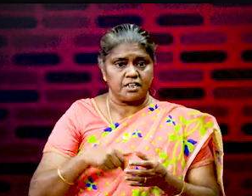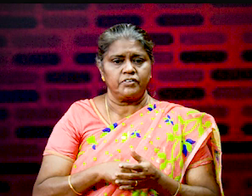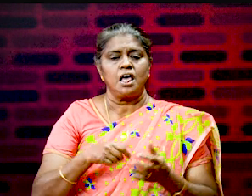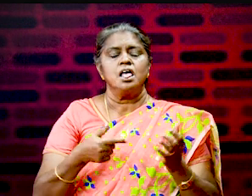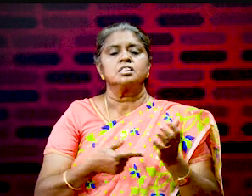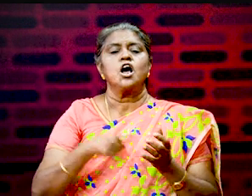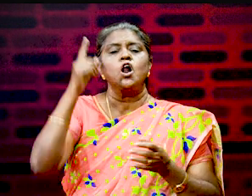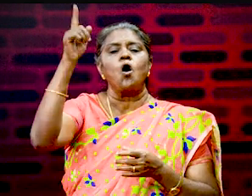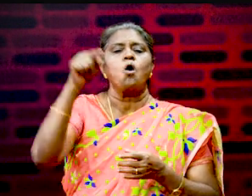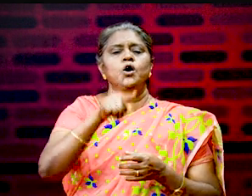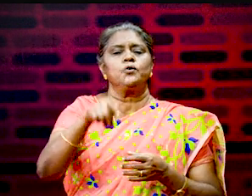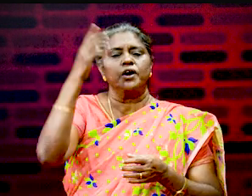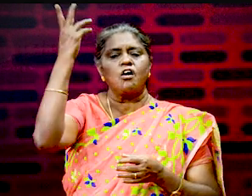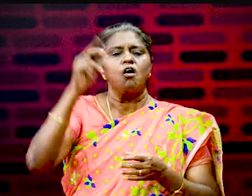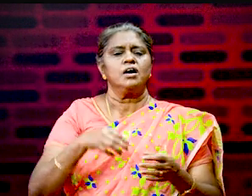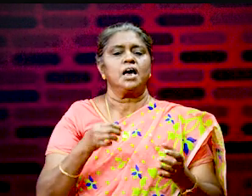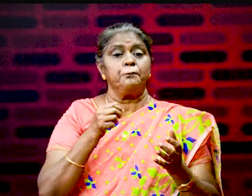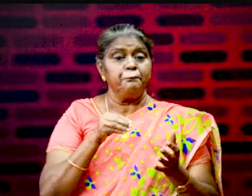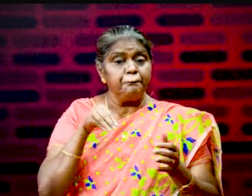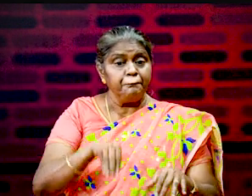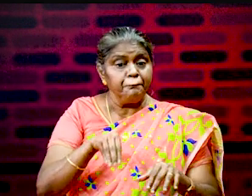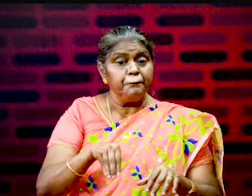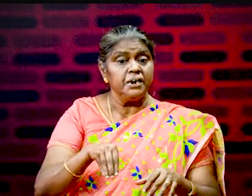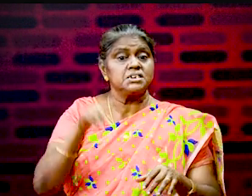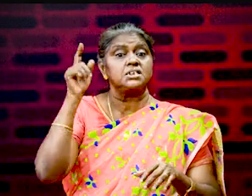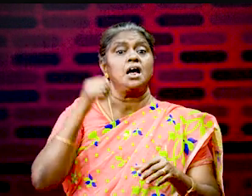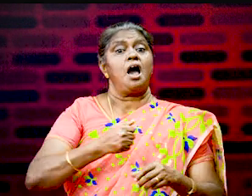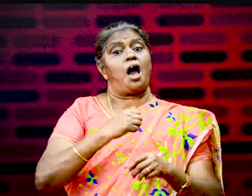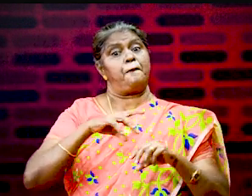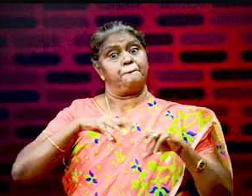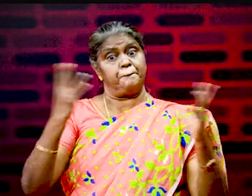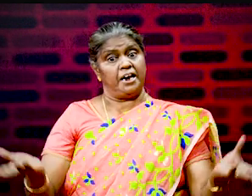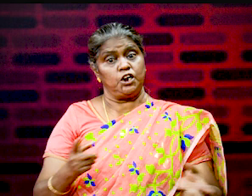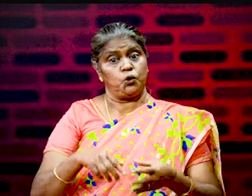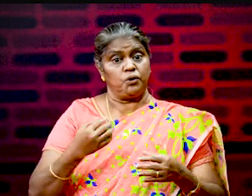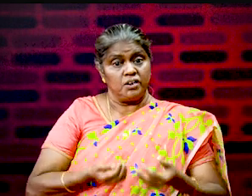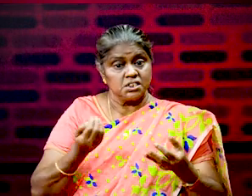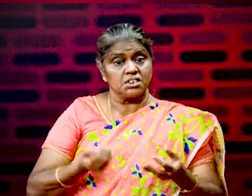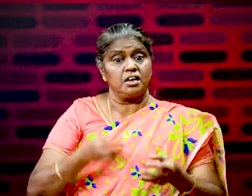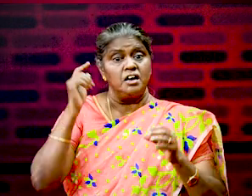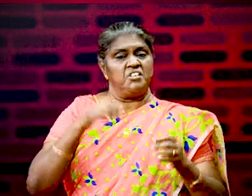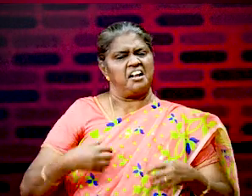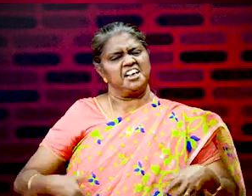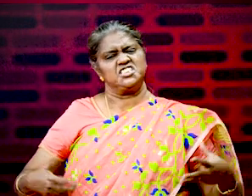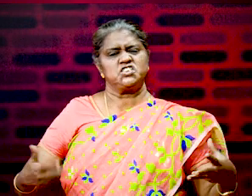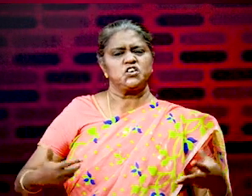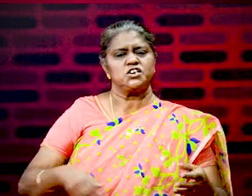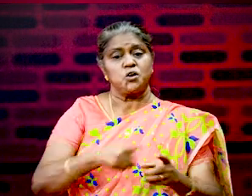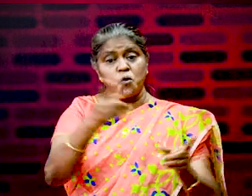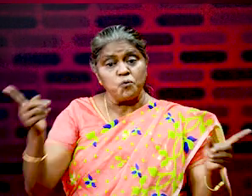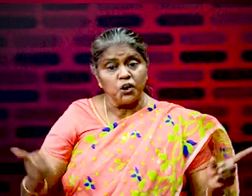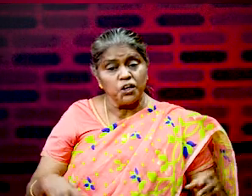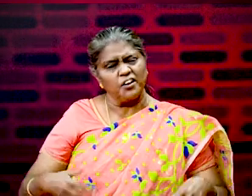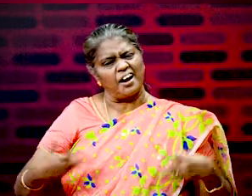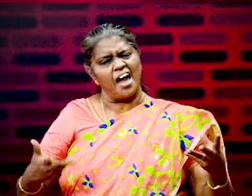with gladness. He will quiet you with His love. He will rejoice over you with singing. Here, Word of God